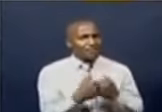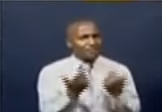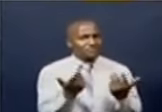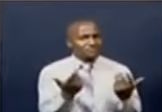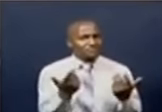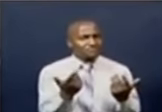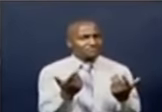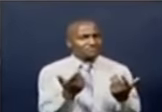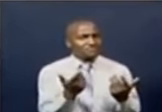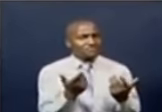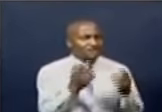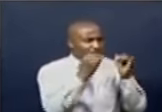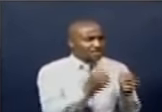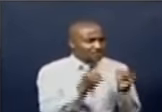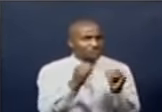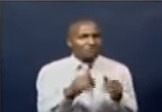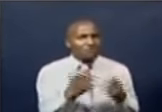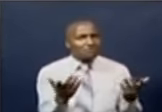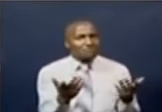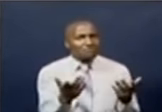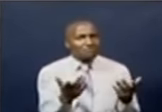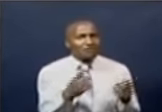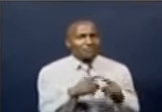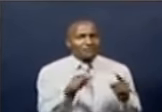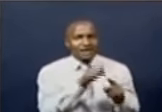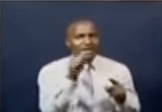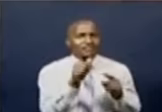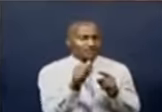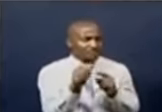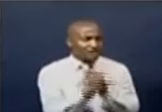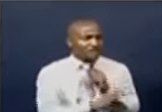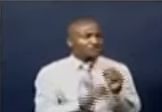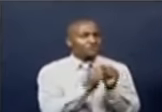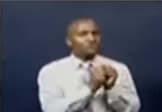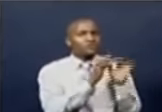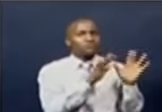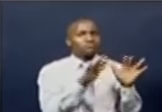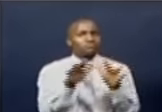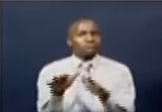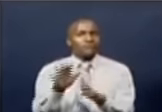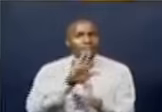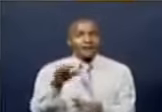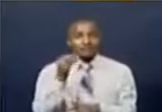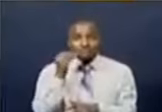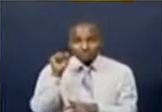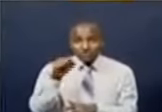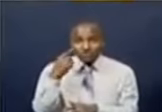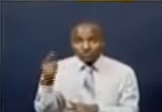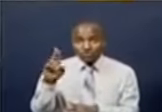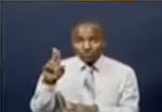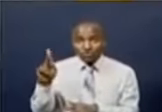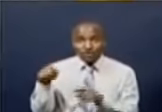nations, I don't know if it's individual, what they want, what individuals want, but I've seen other nations bringing... I'll give they're you all an coming example. Together. You saw the UK today. Yeah,